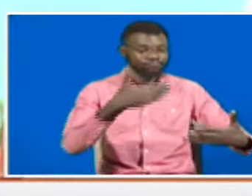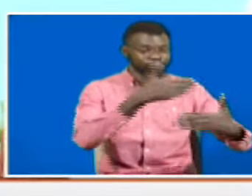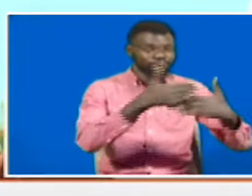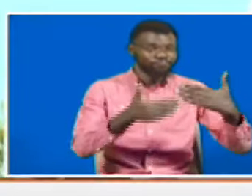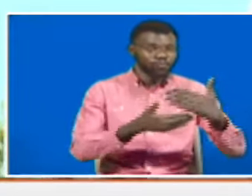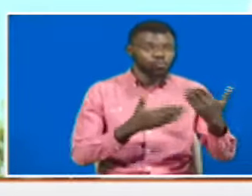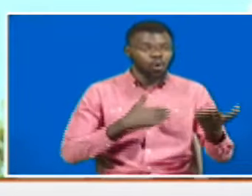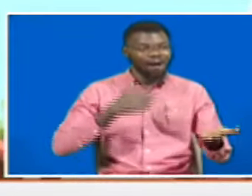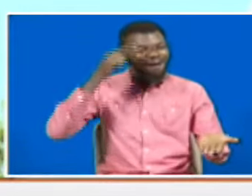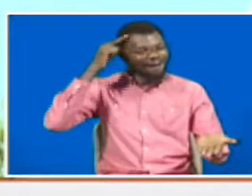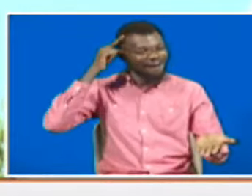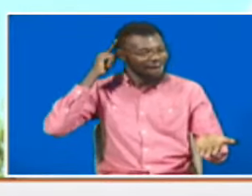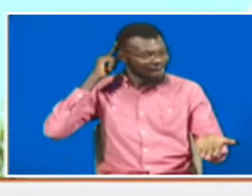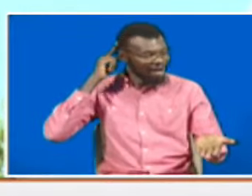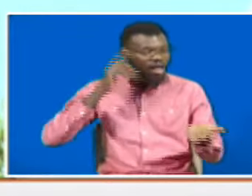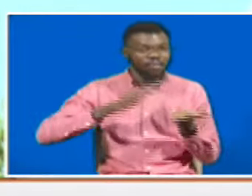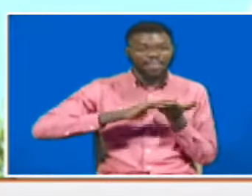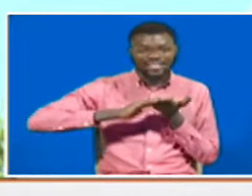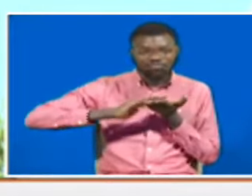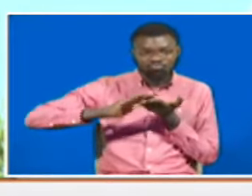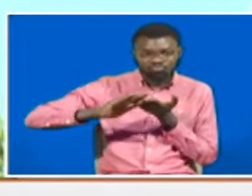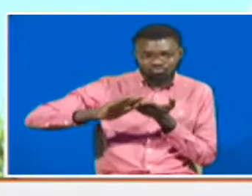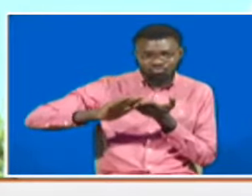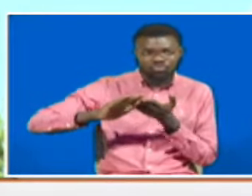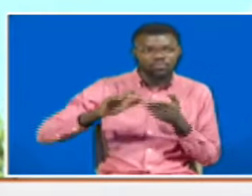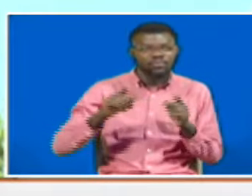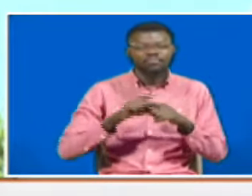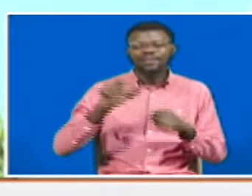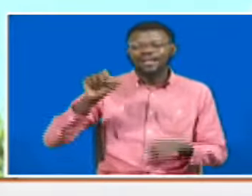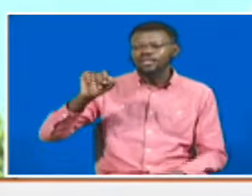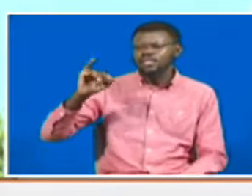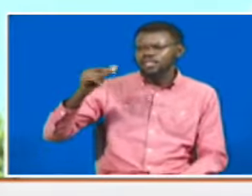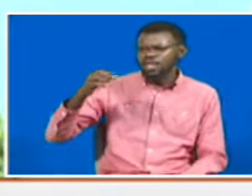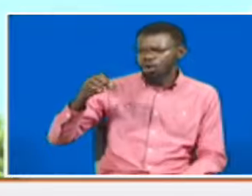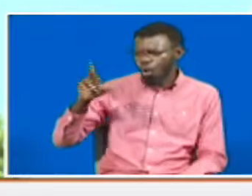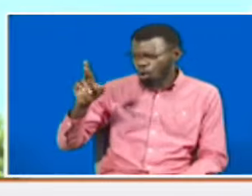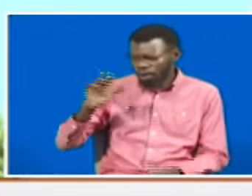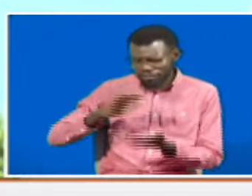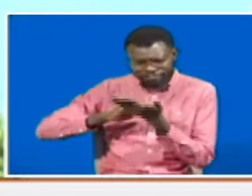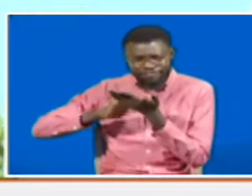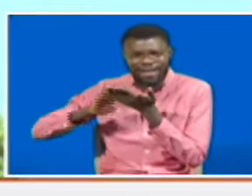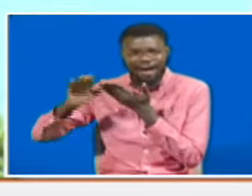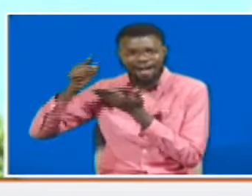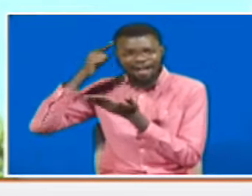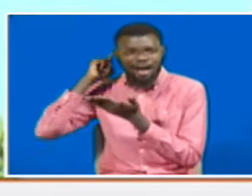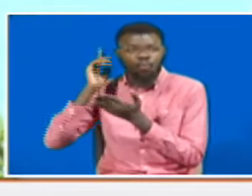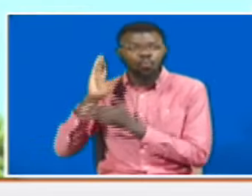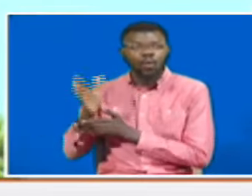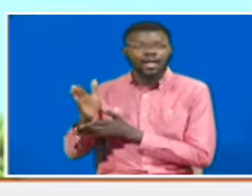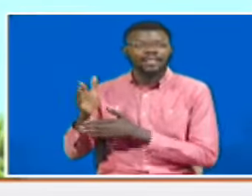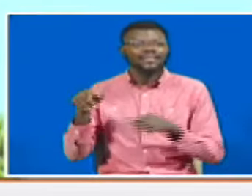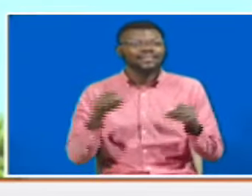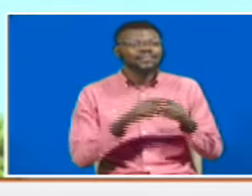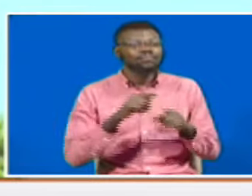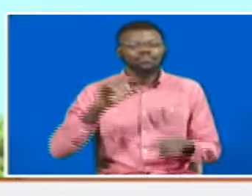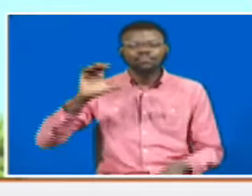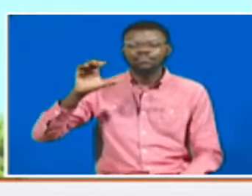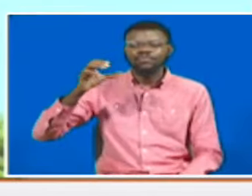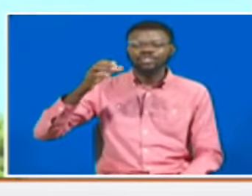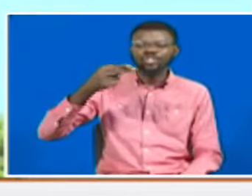lami. Alafu itaenda hapa mpaka Sigor, si namna hiyo? Alafu itatoka Sigor mpaka